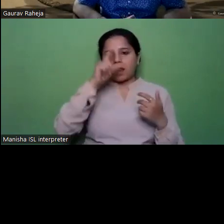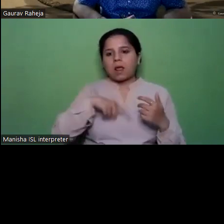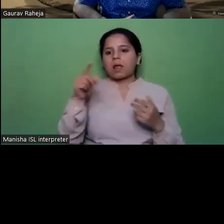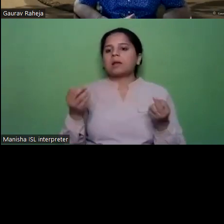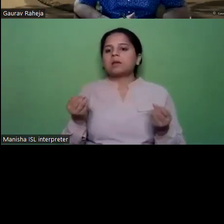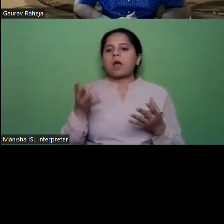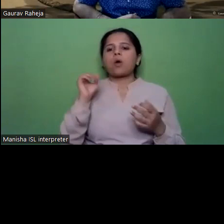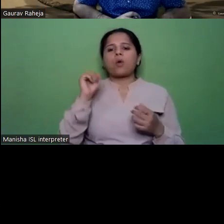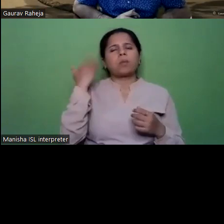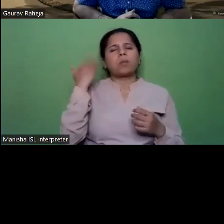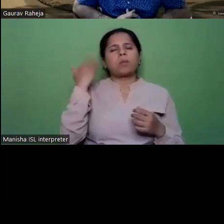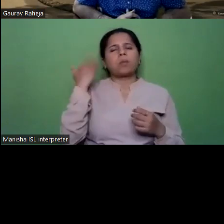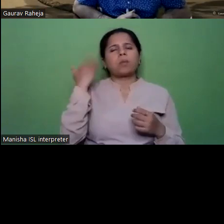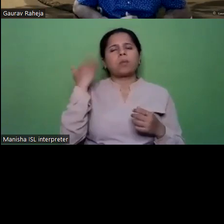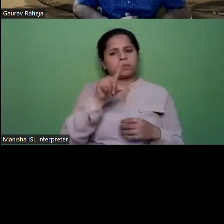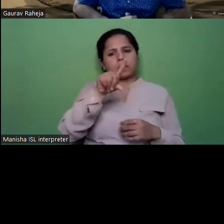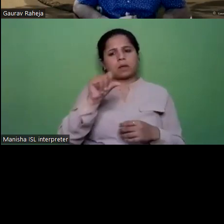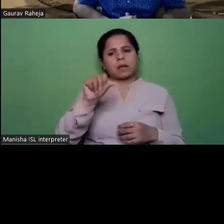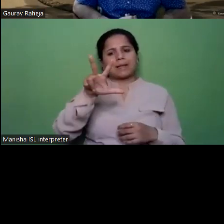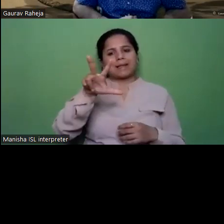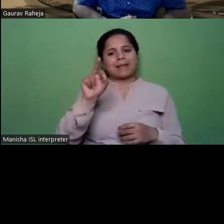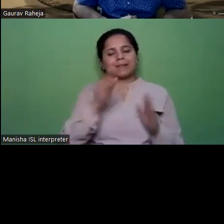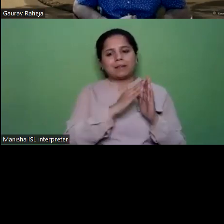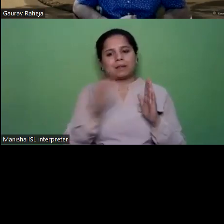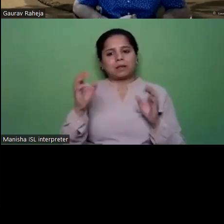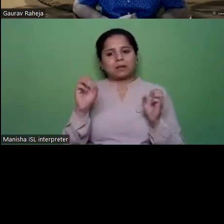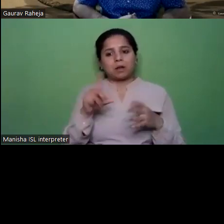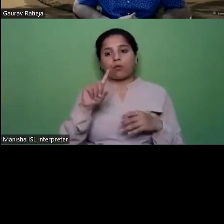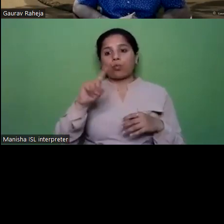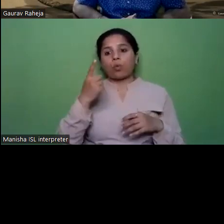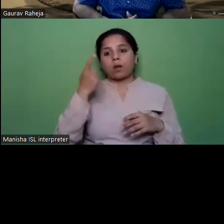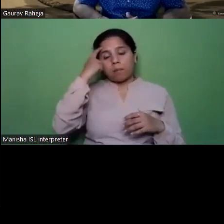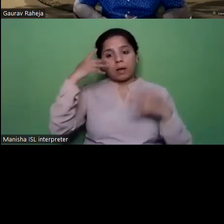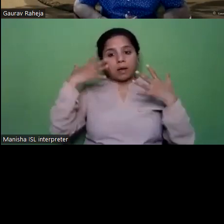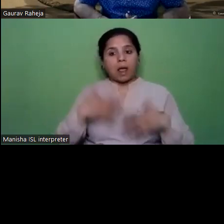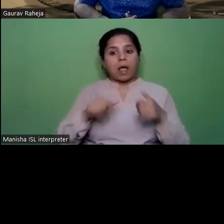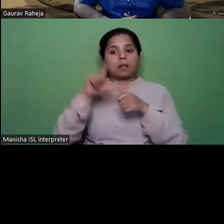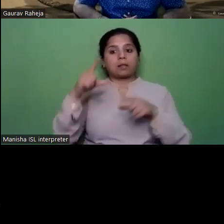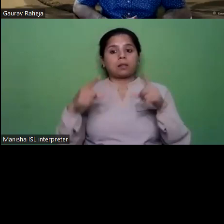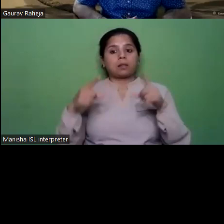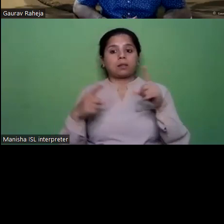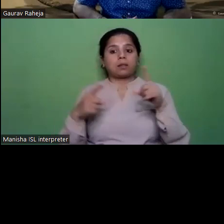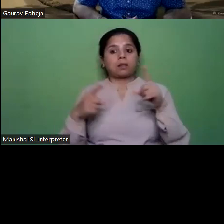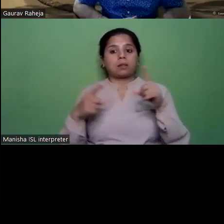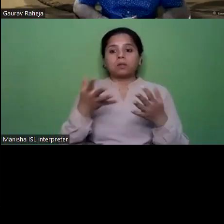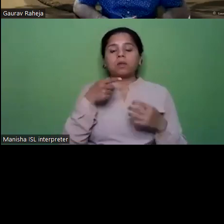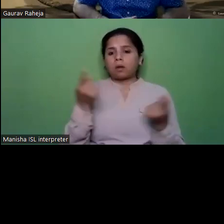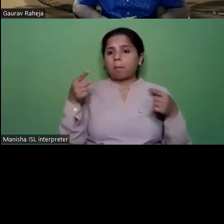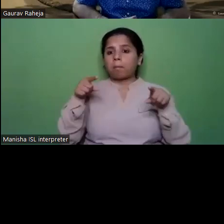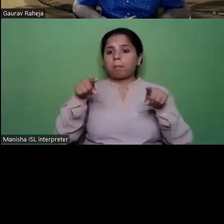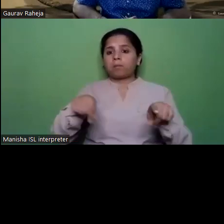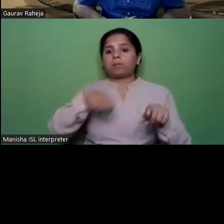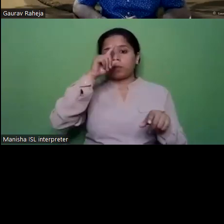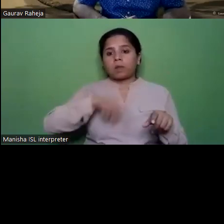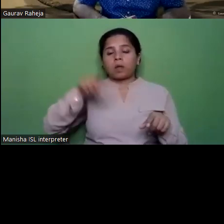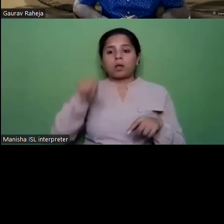journey somewhere in late 1980s, when the first Mental Health Act came. Parallelly, the Indian Road